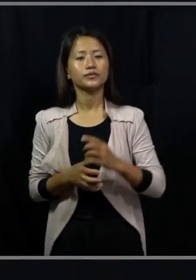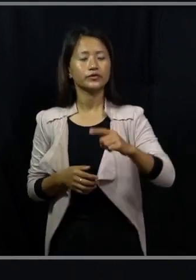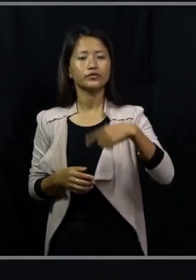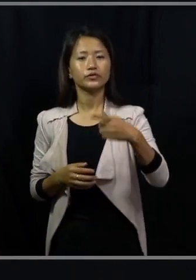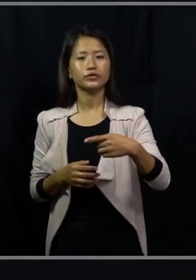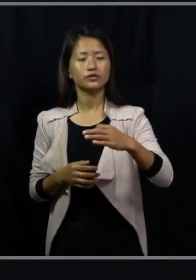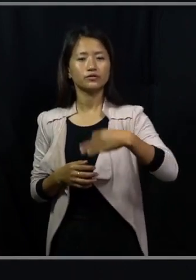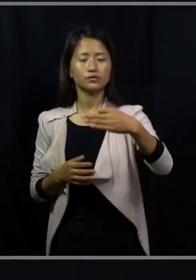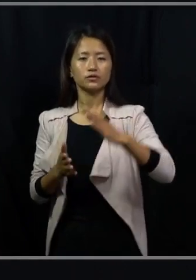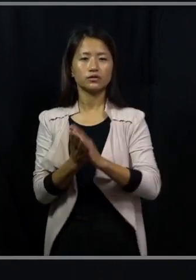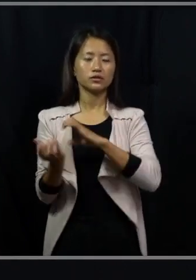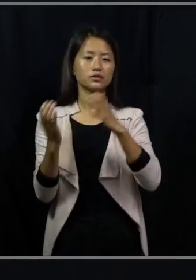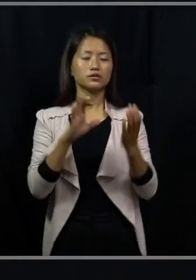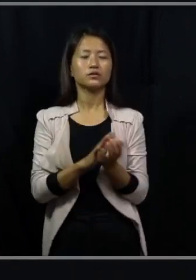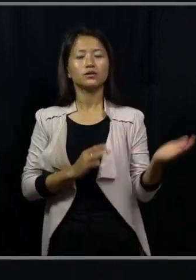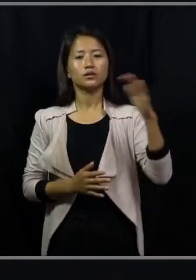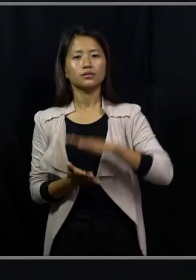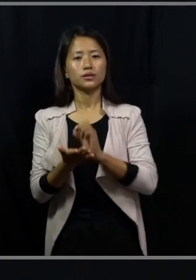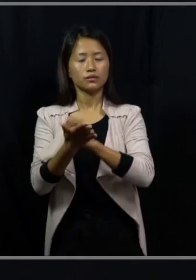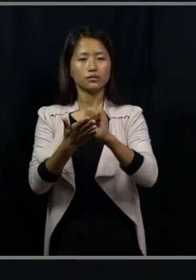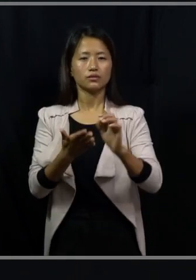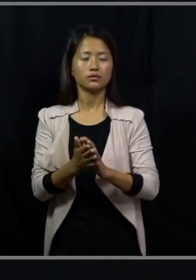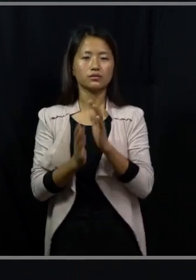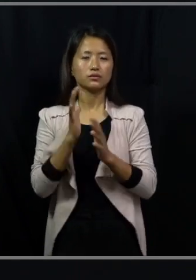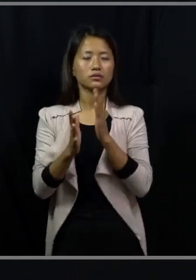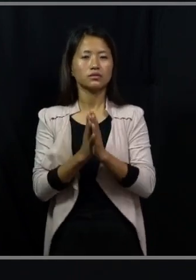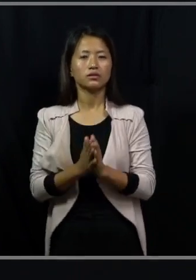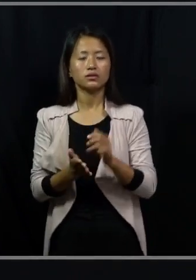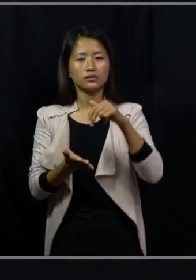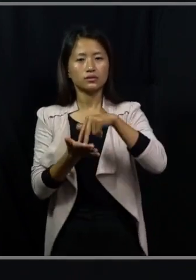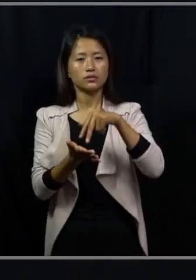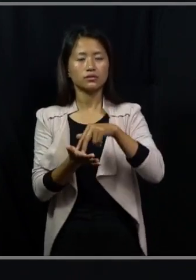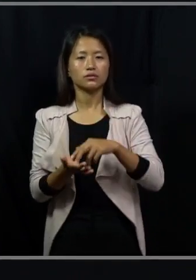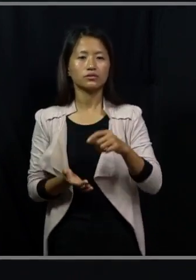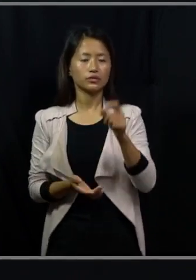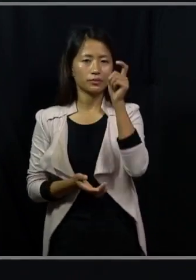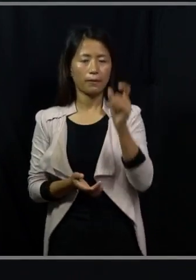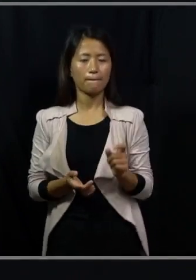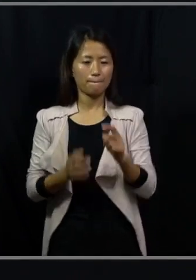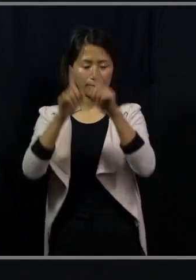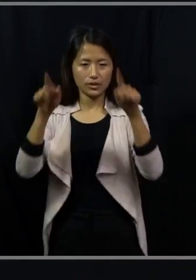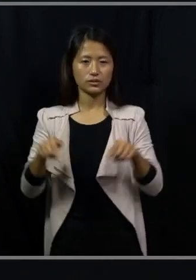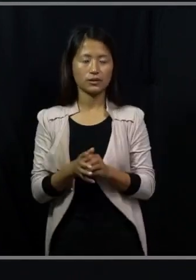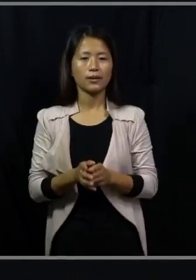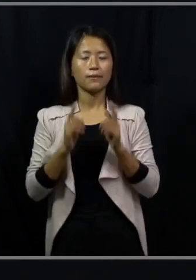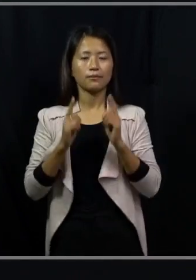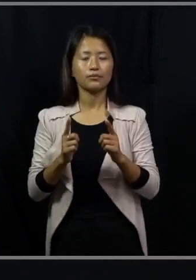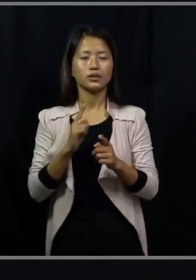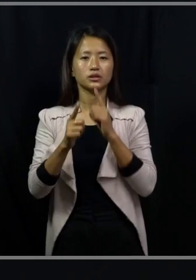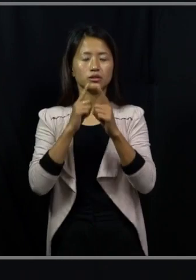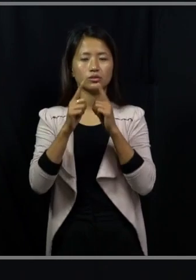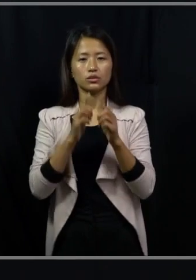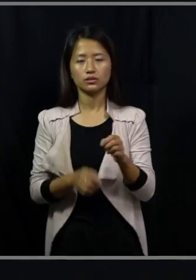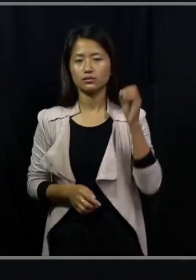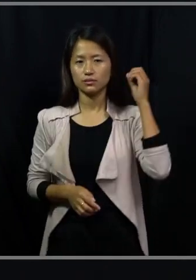further change came in writing when the sign was made to stand for not for the picture but for the sound of a